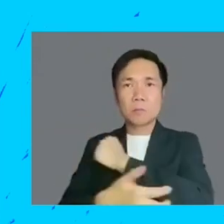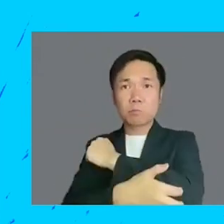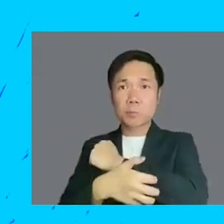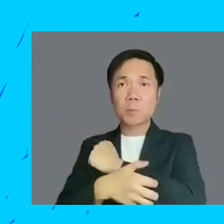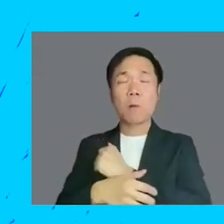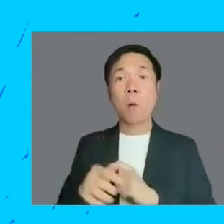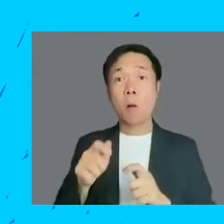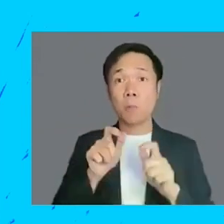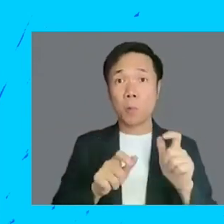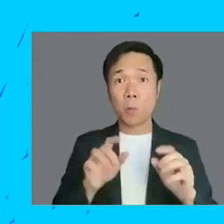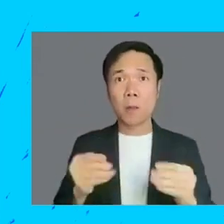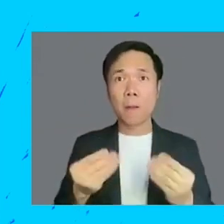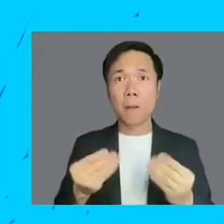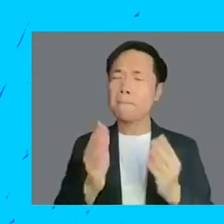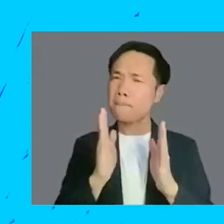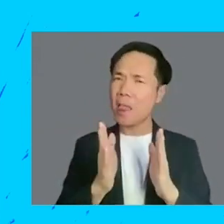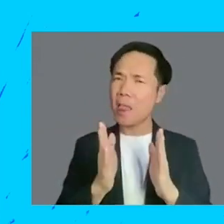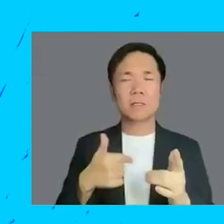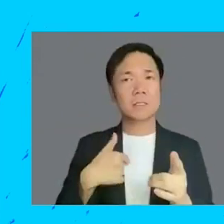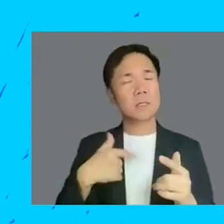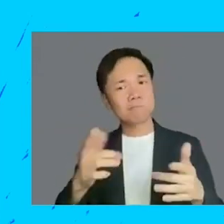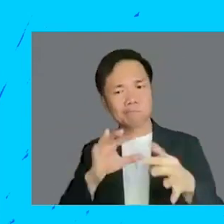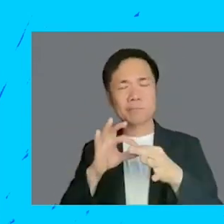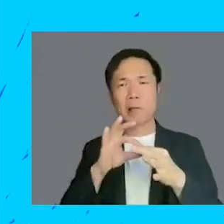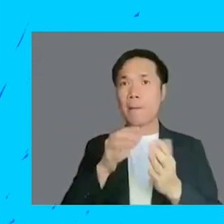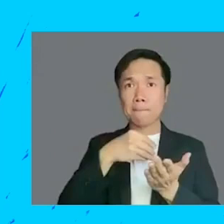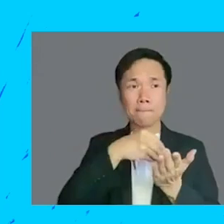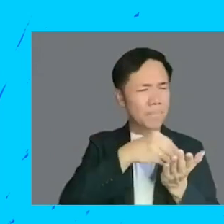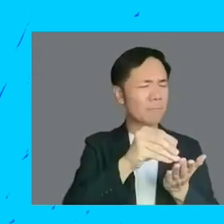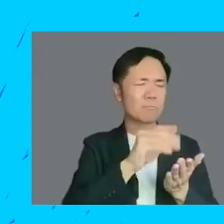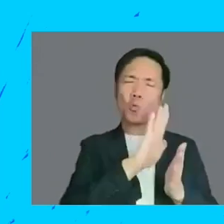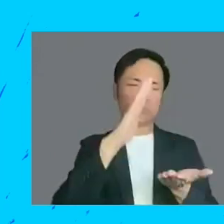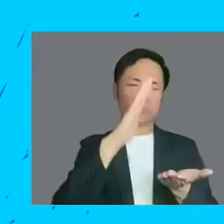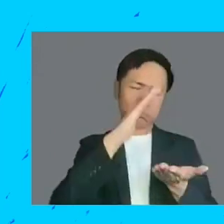accessible, available, affordable, and